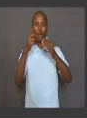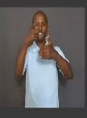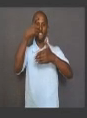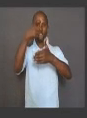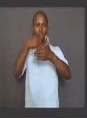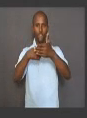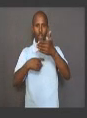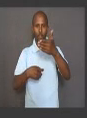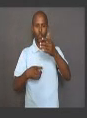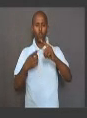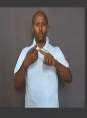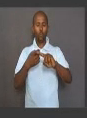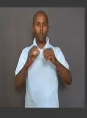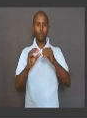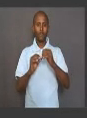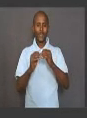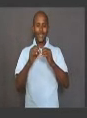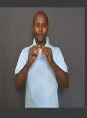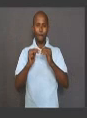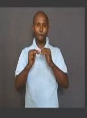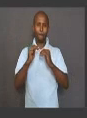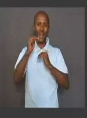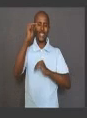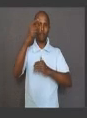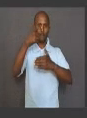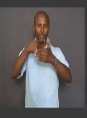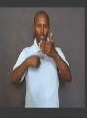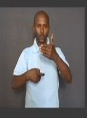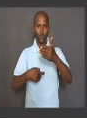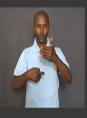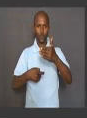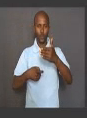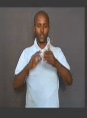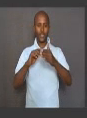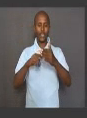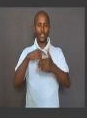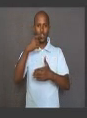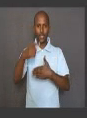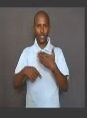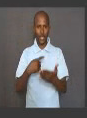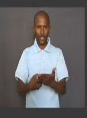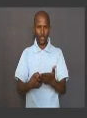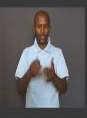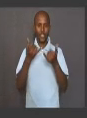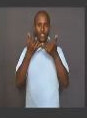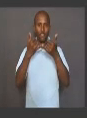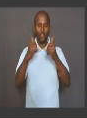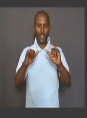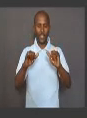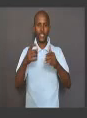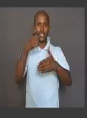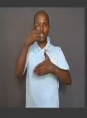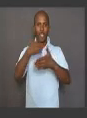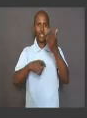value from the maximum value, then dividing the result by